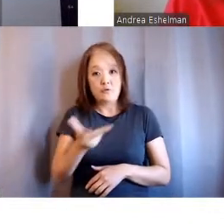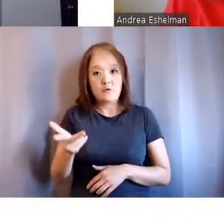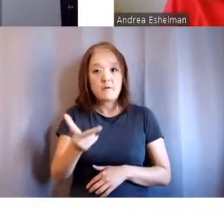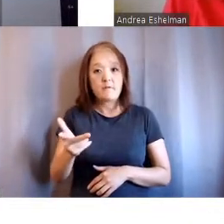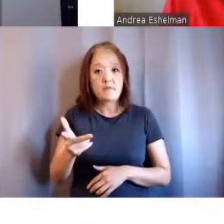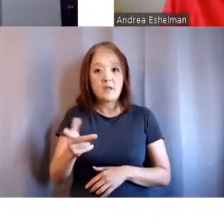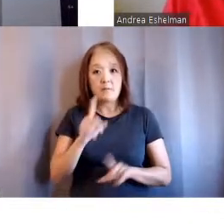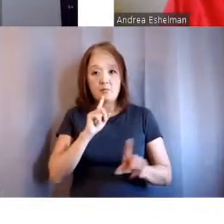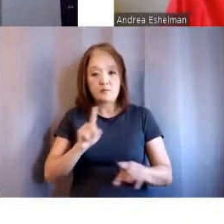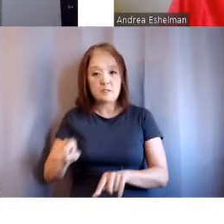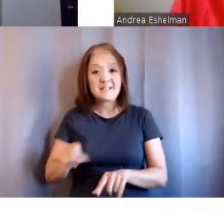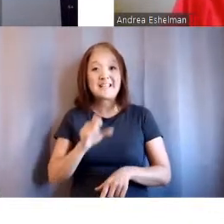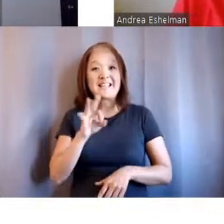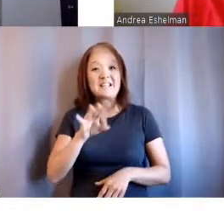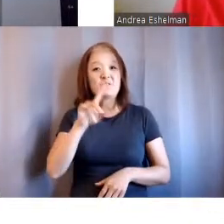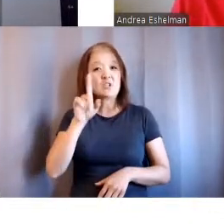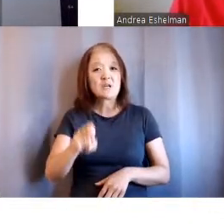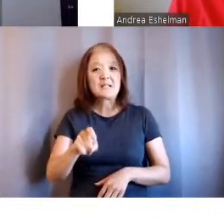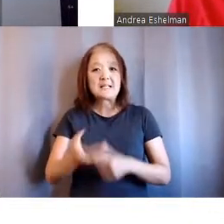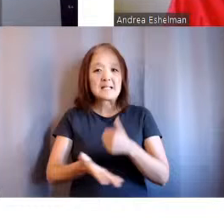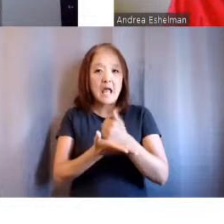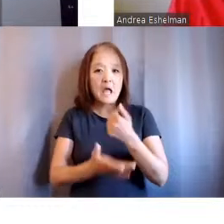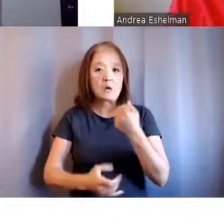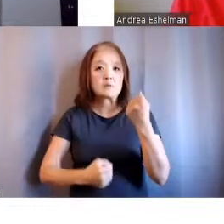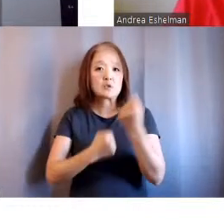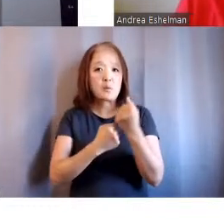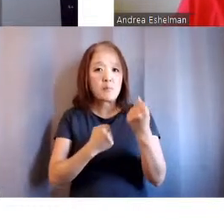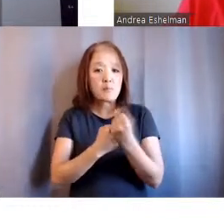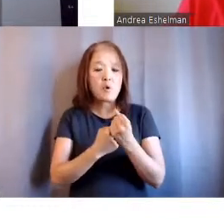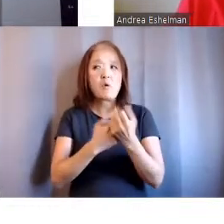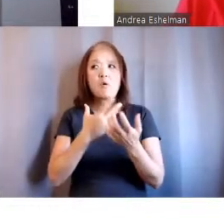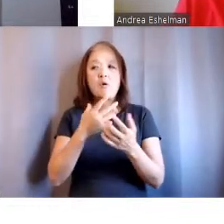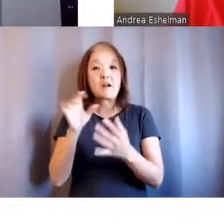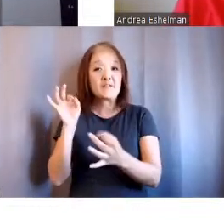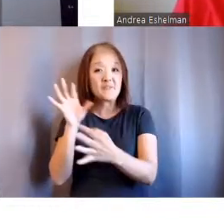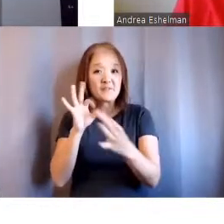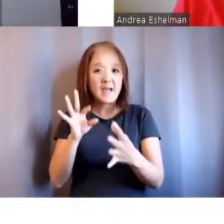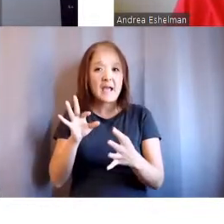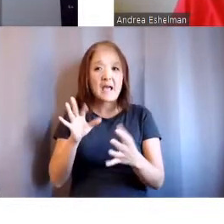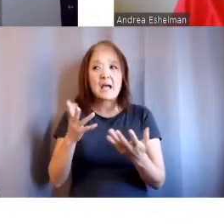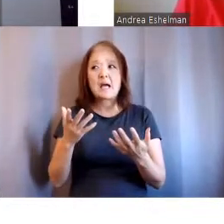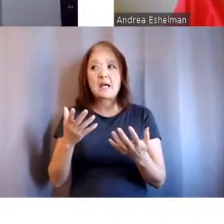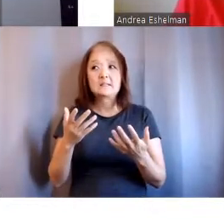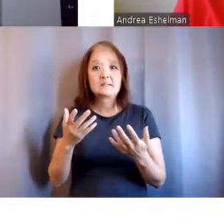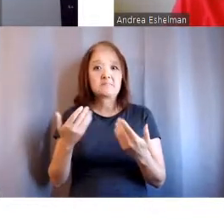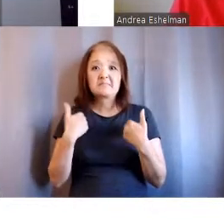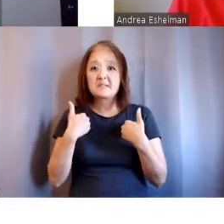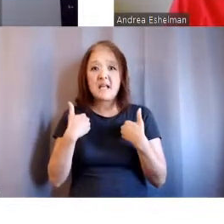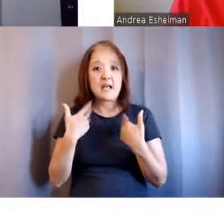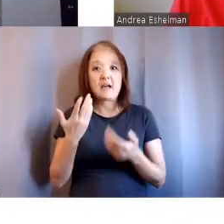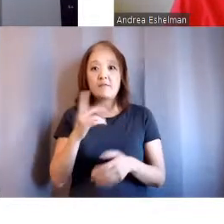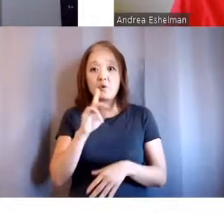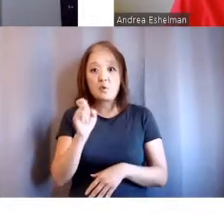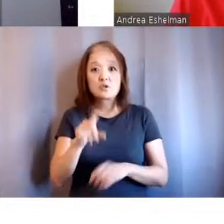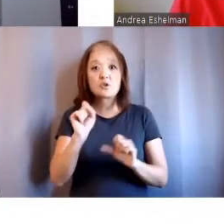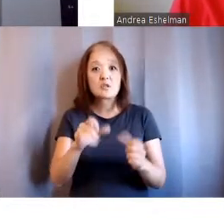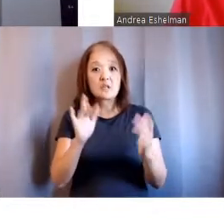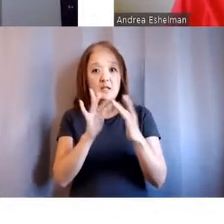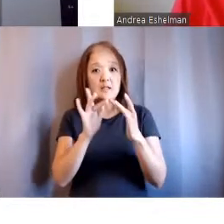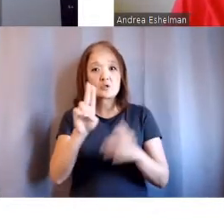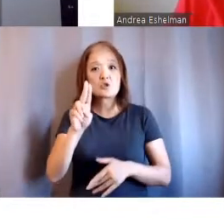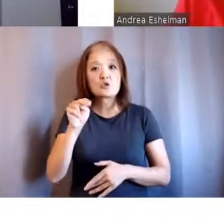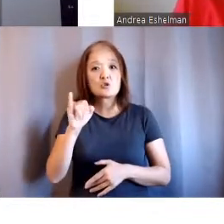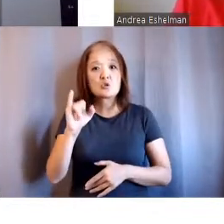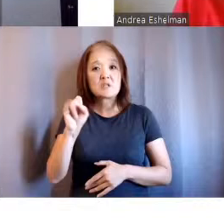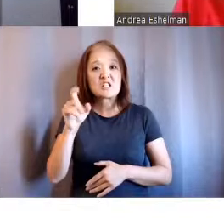needing consultation, support, feedback, just have a basic question, you can reach out to your Uniserv director,